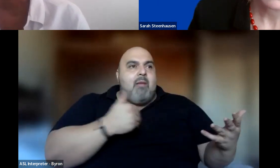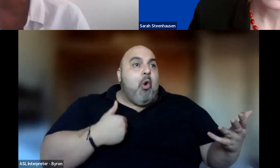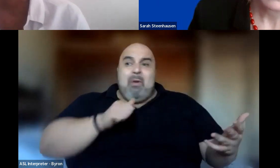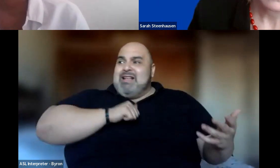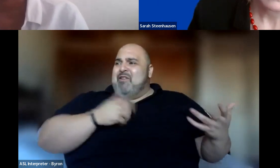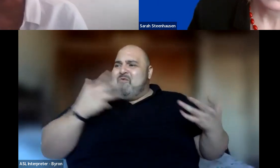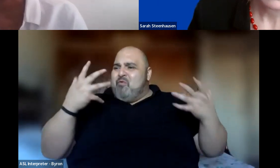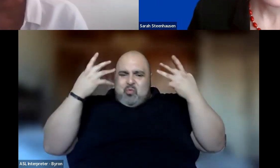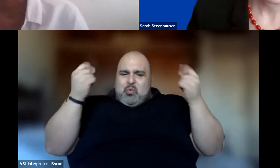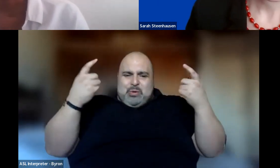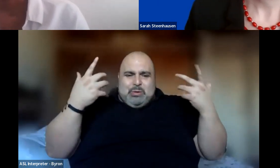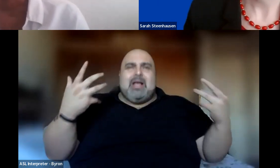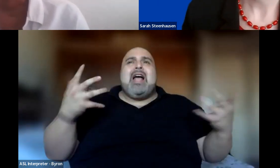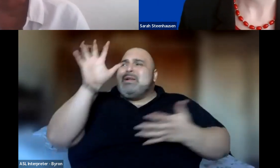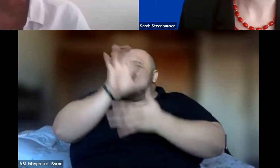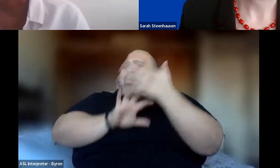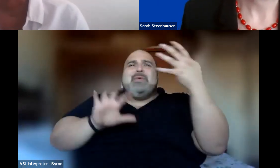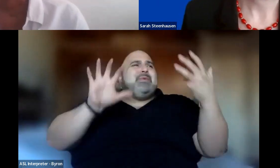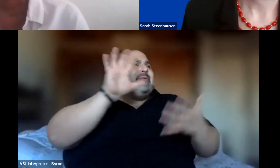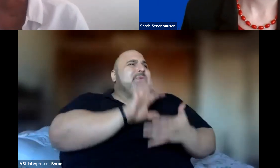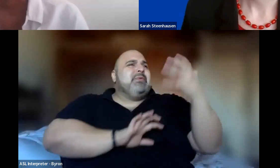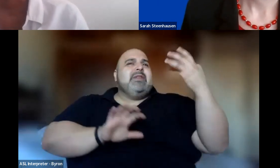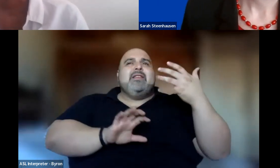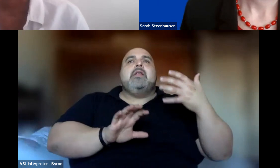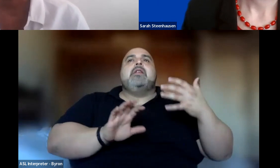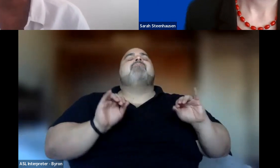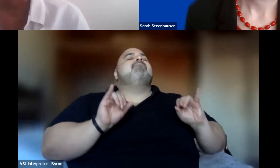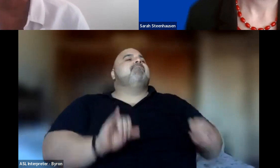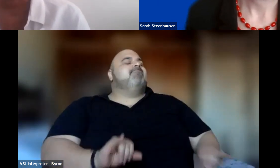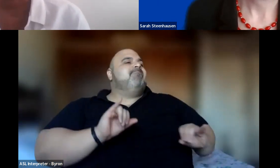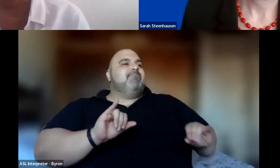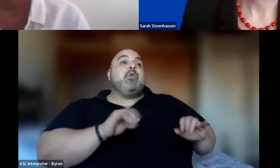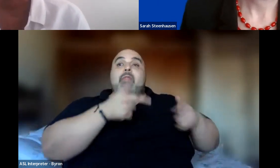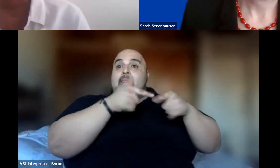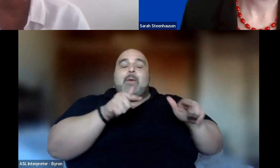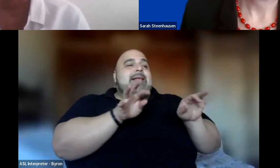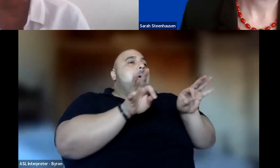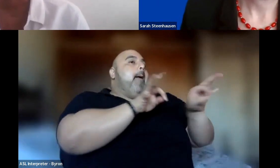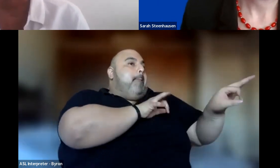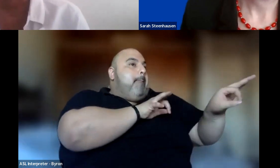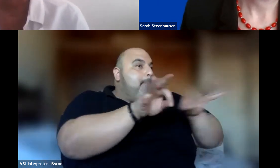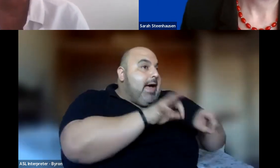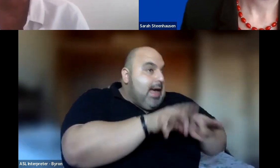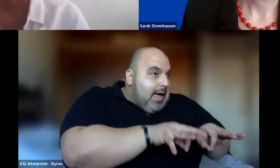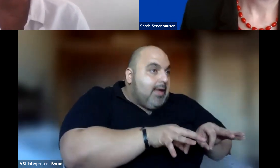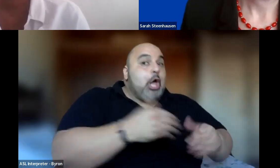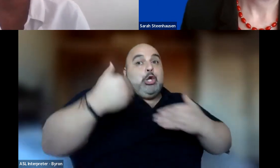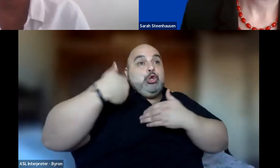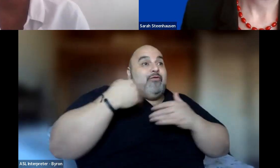themselves. So I think it's really important that we always make sure we're very precise with our language when we're talking about